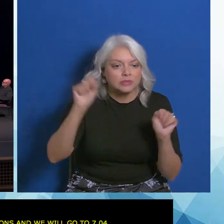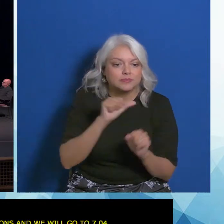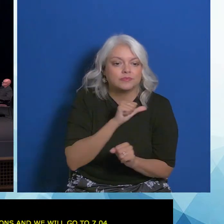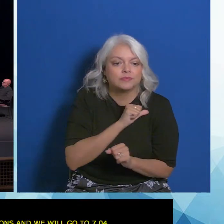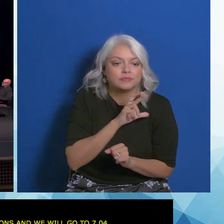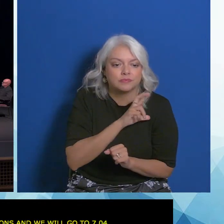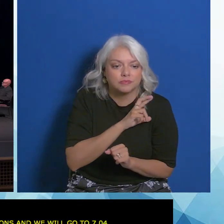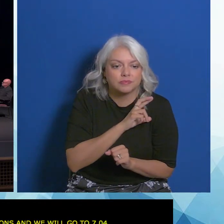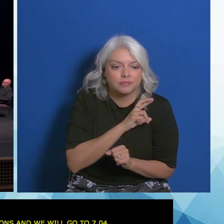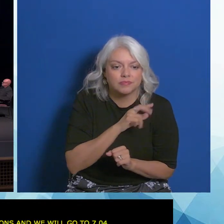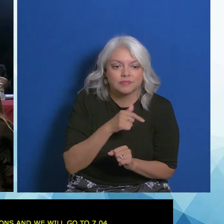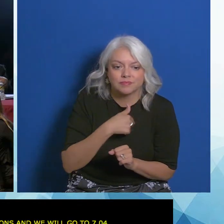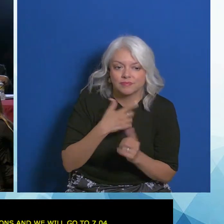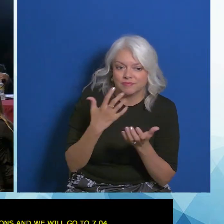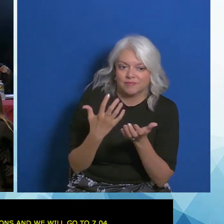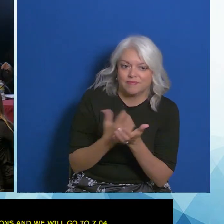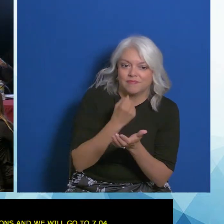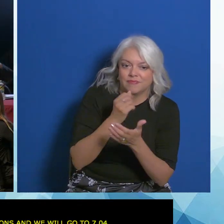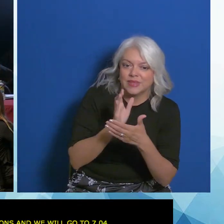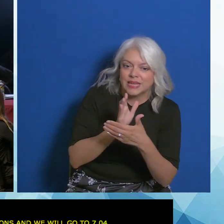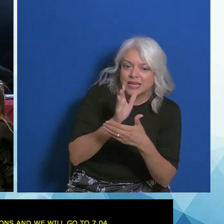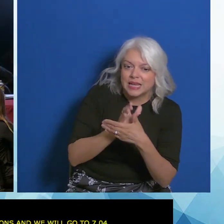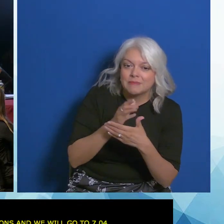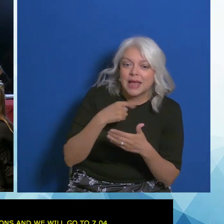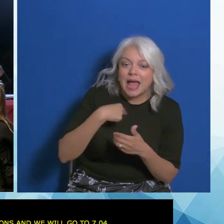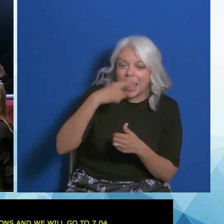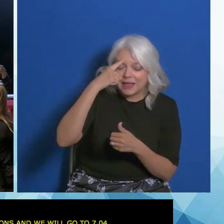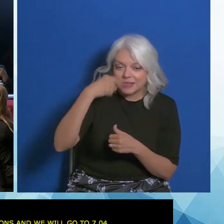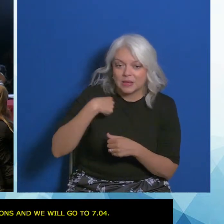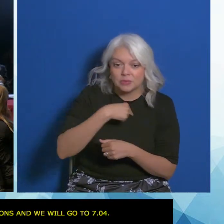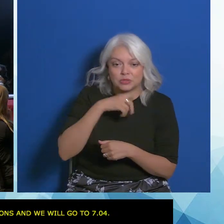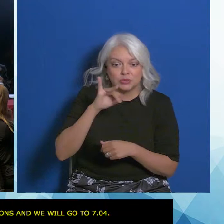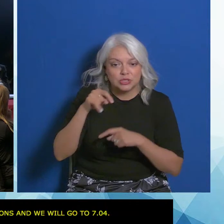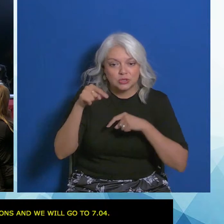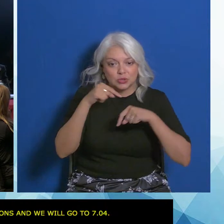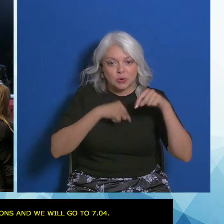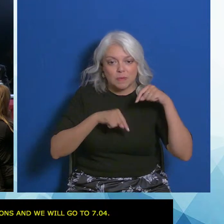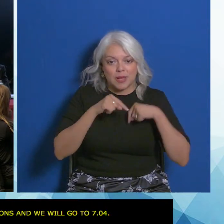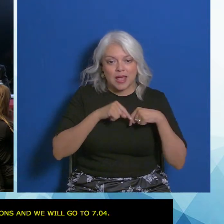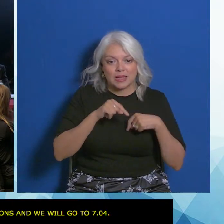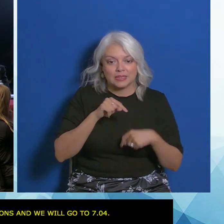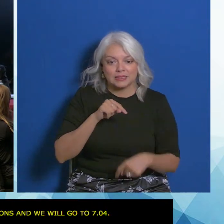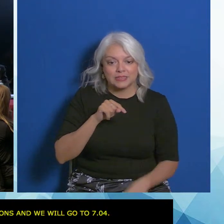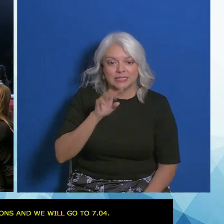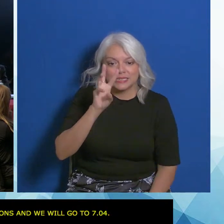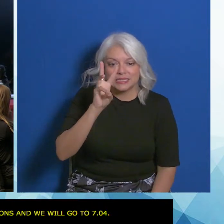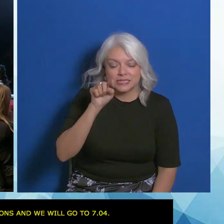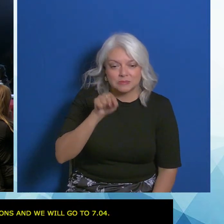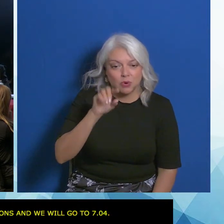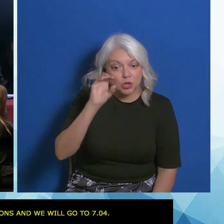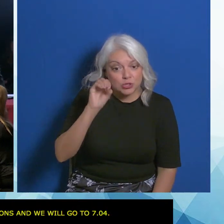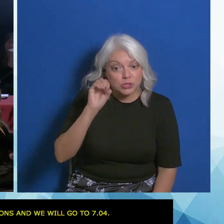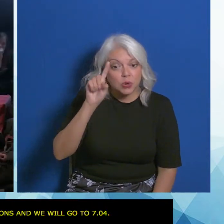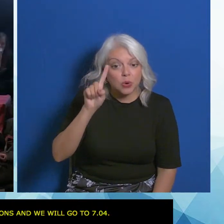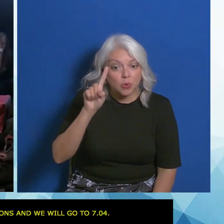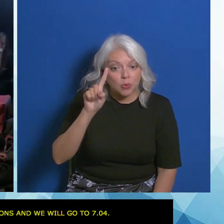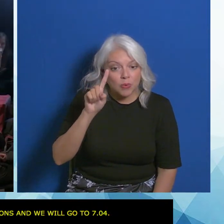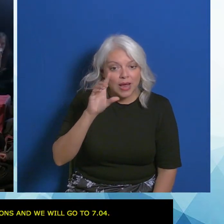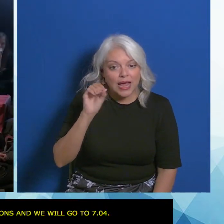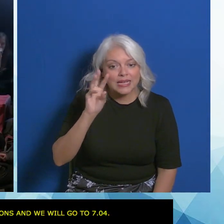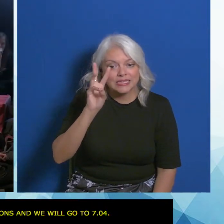I wanted to take this moment to interrupt. I do think we need to go back to 6.01